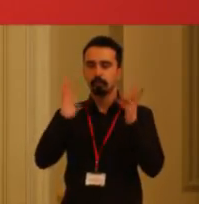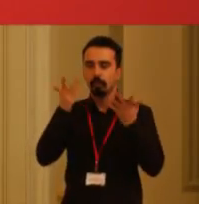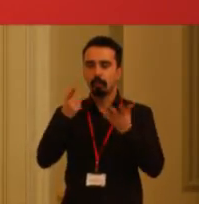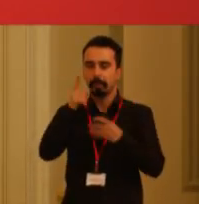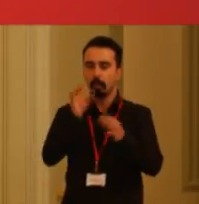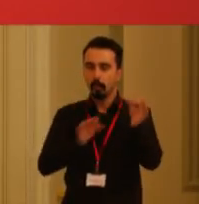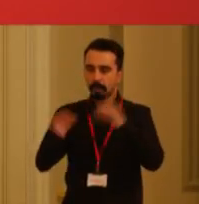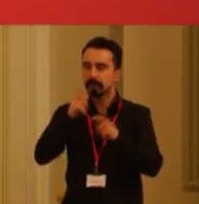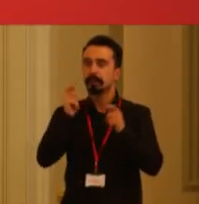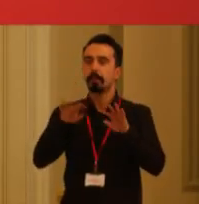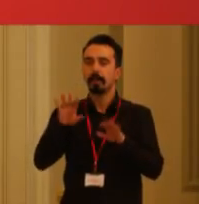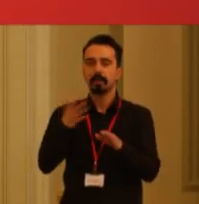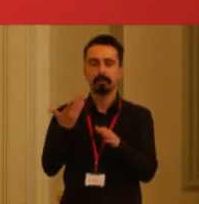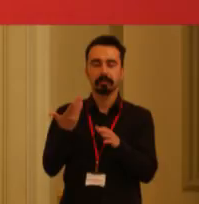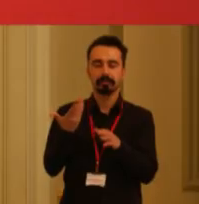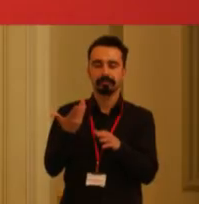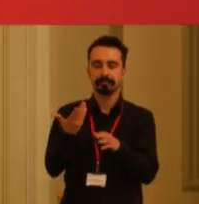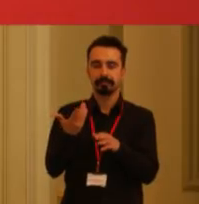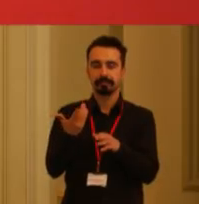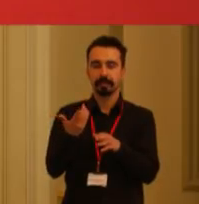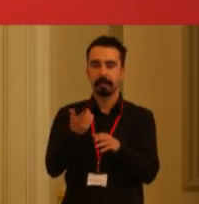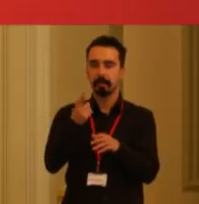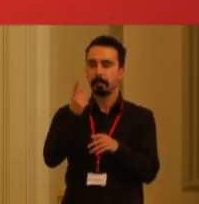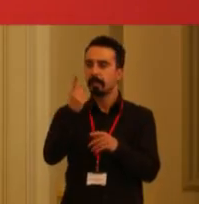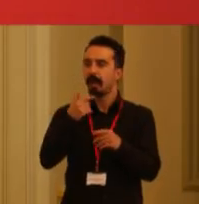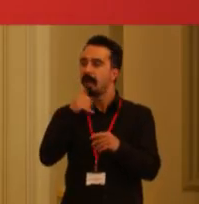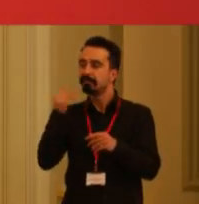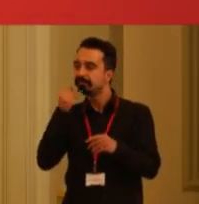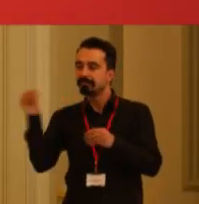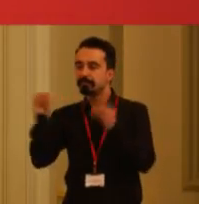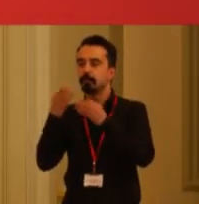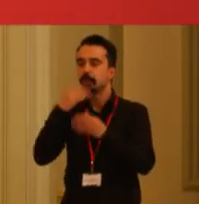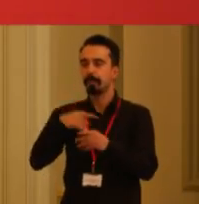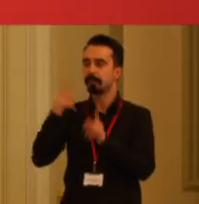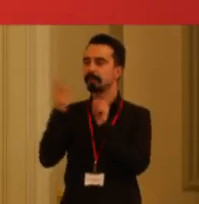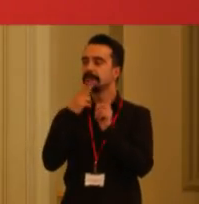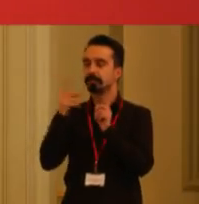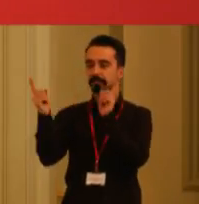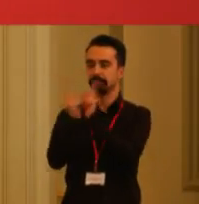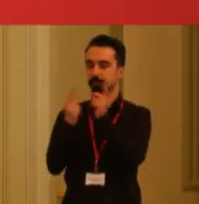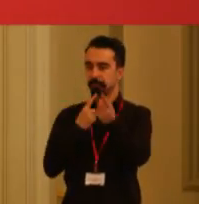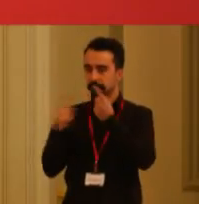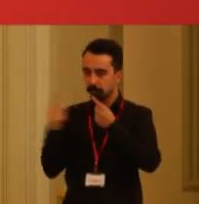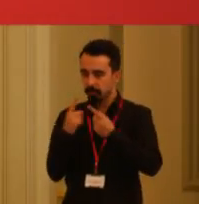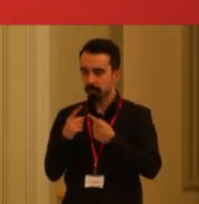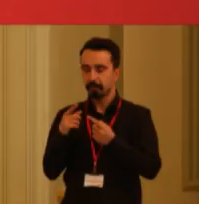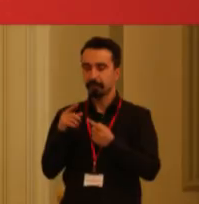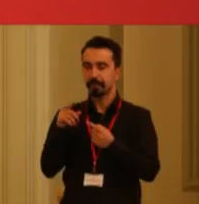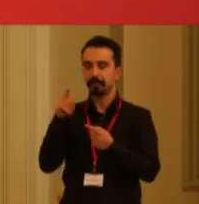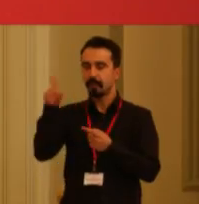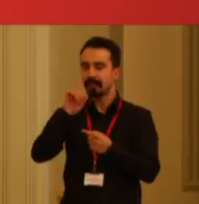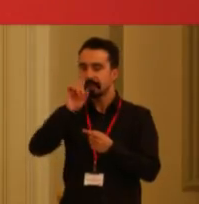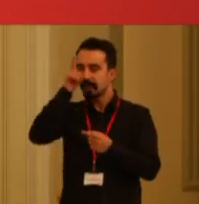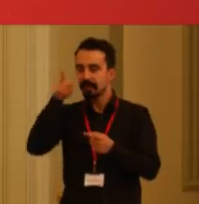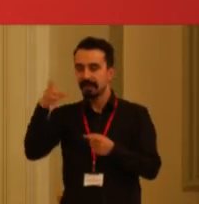here. But we didn't have to go that far. We didn't have to, go to the extremes. We just